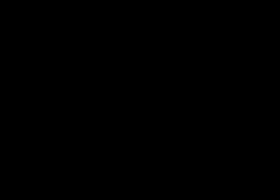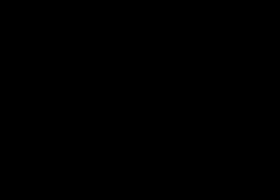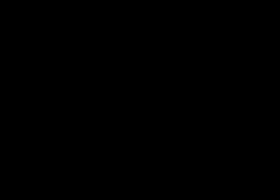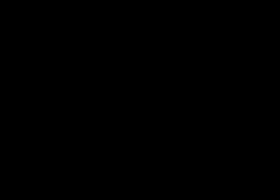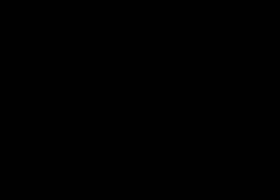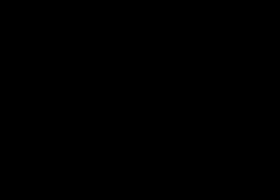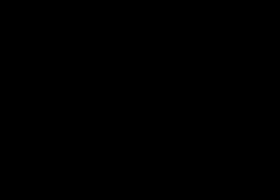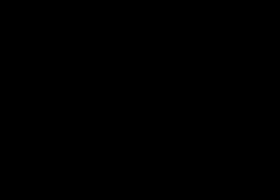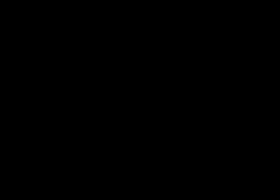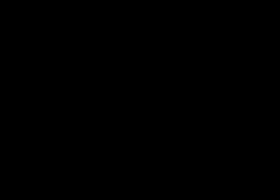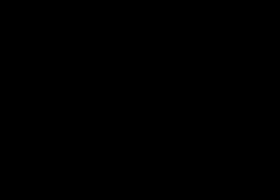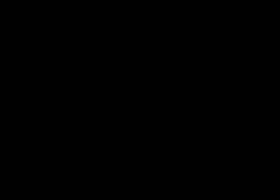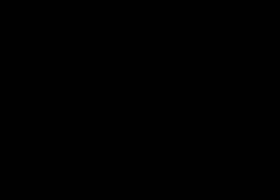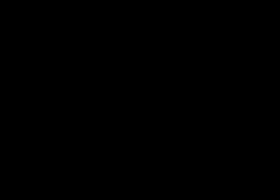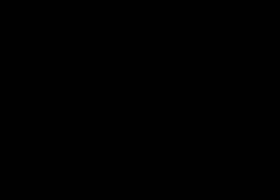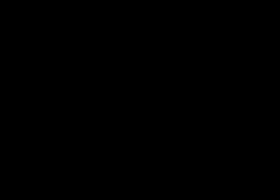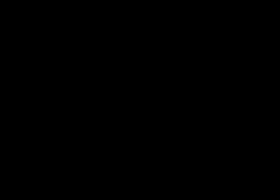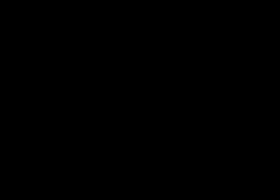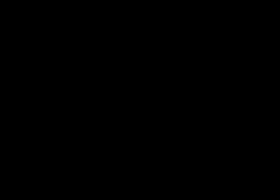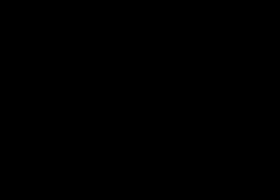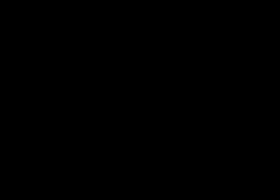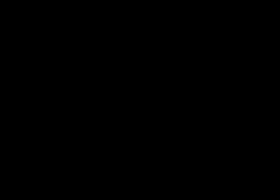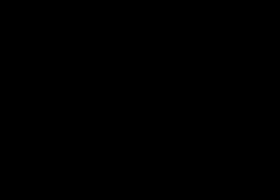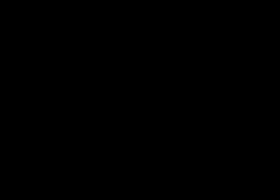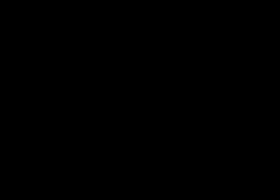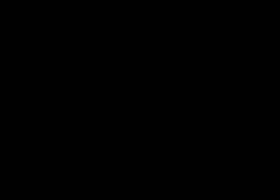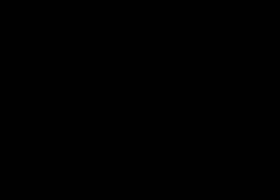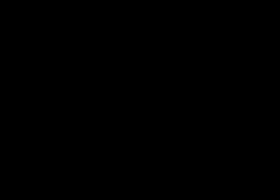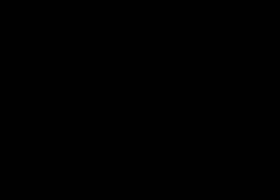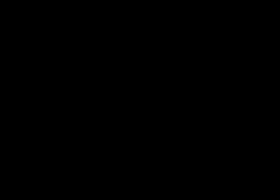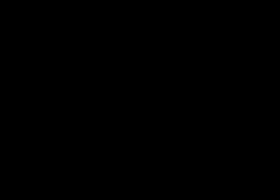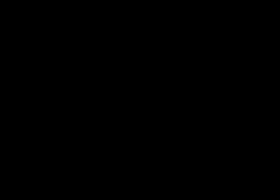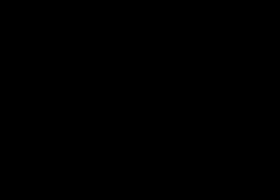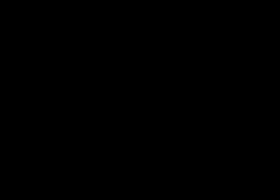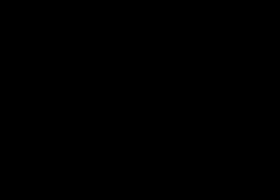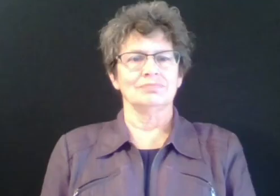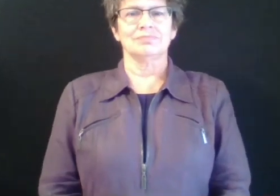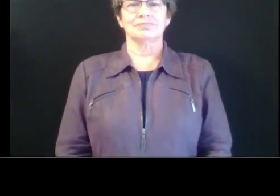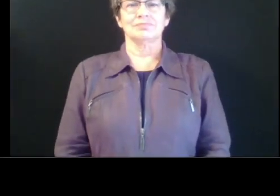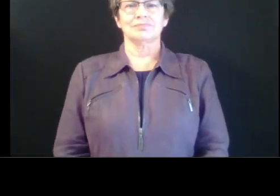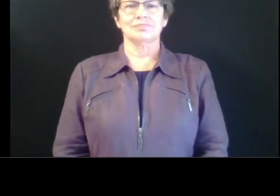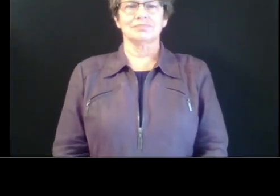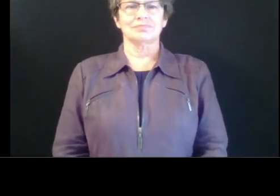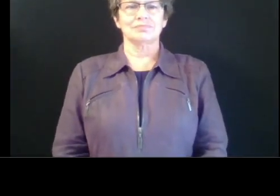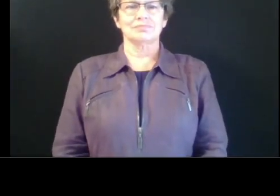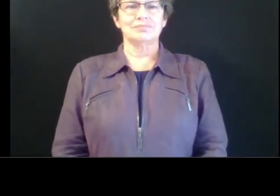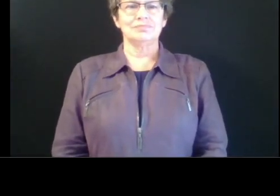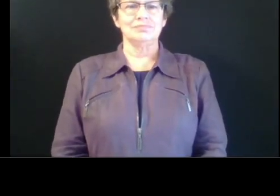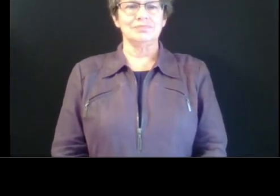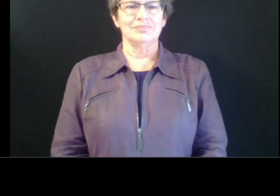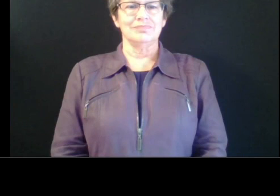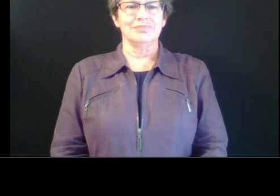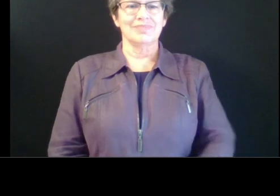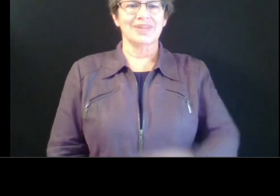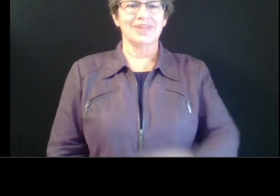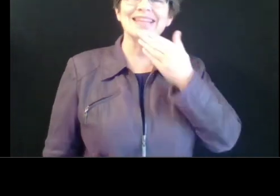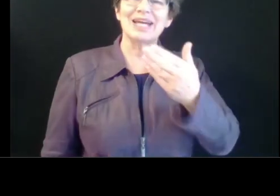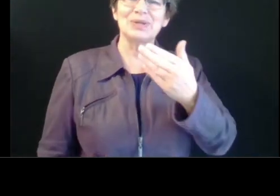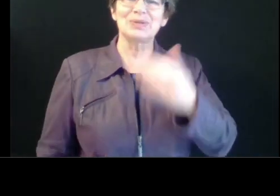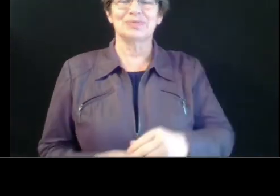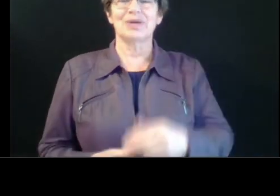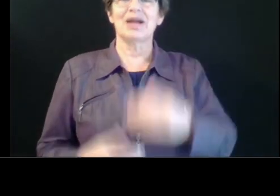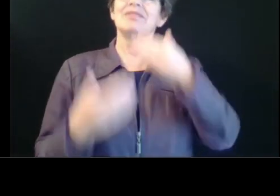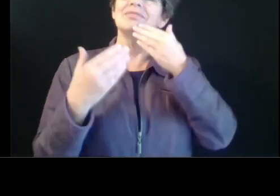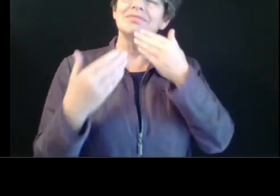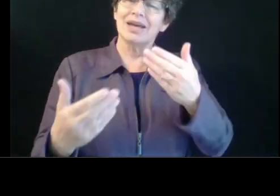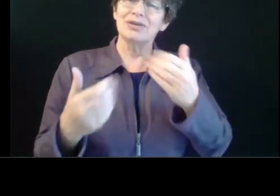in the future. And for today, have a good session. Thank you. Thank you very